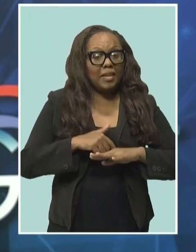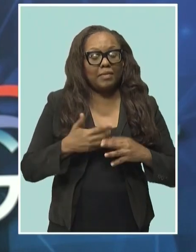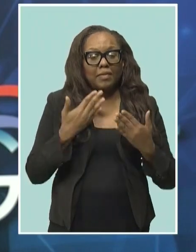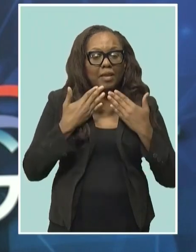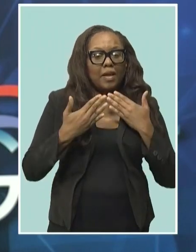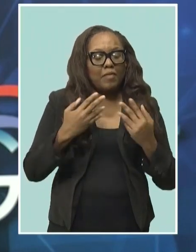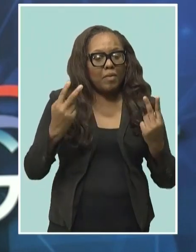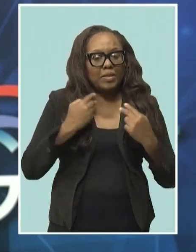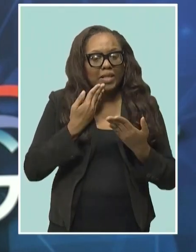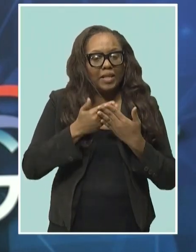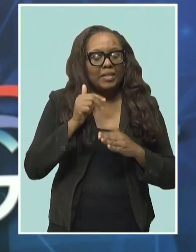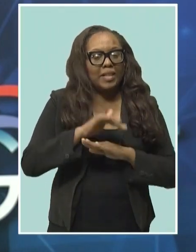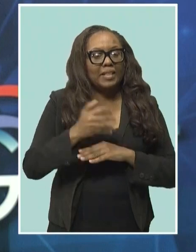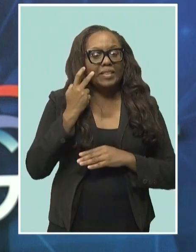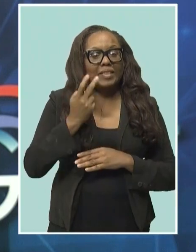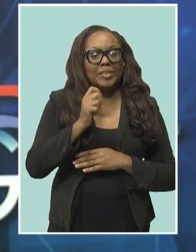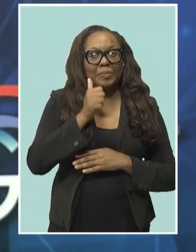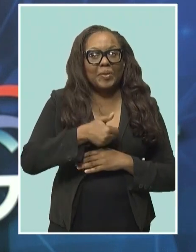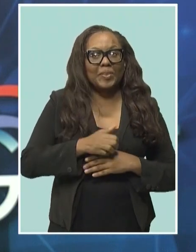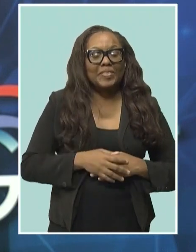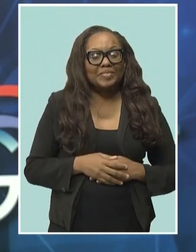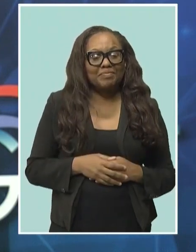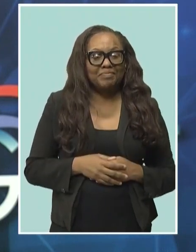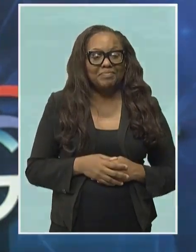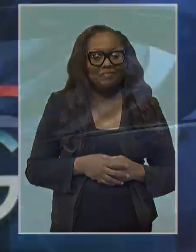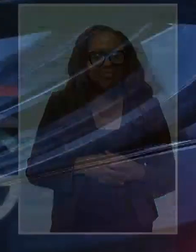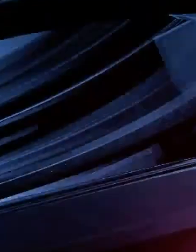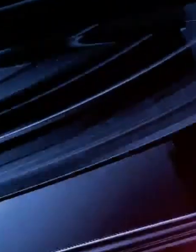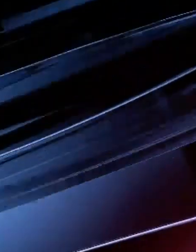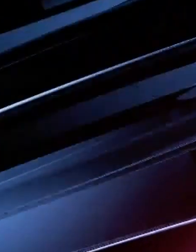for yours. Good night. We'll see you tomorrow.